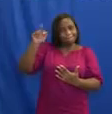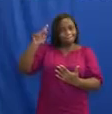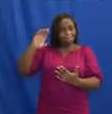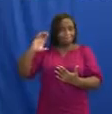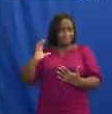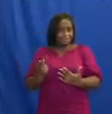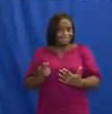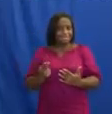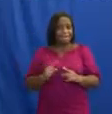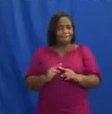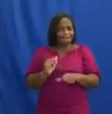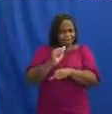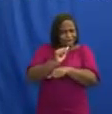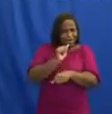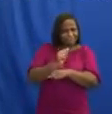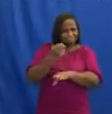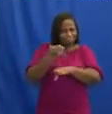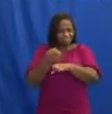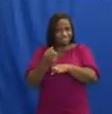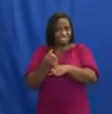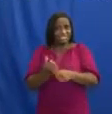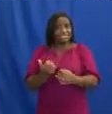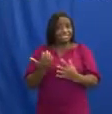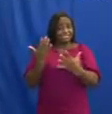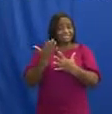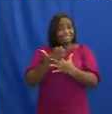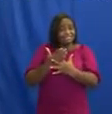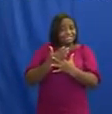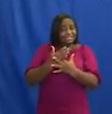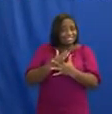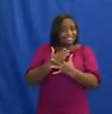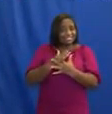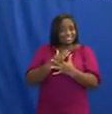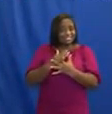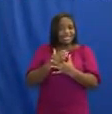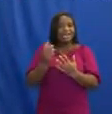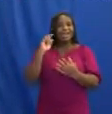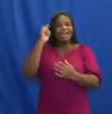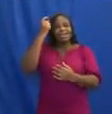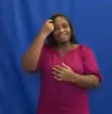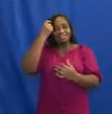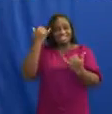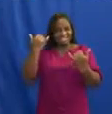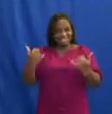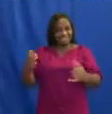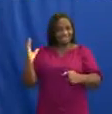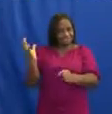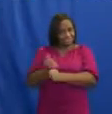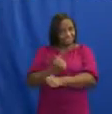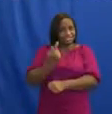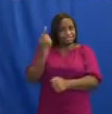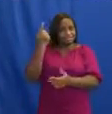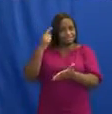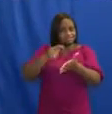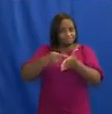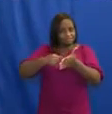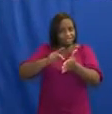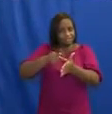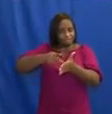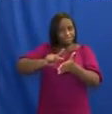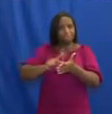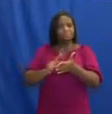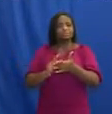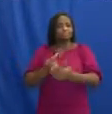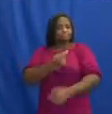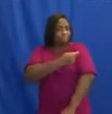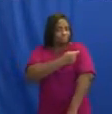However, by dint of hard work and sheer determination, government was able to secure the first batch of vaccine